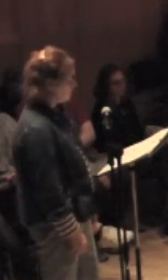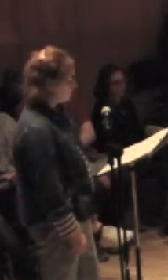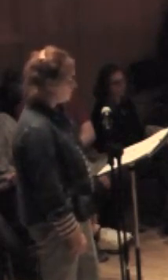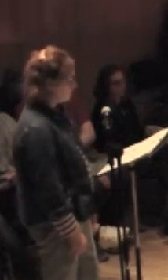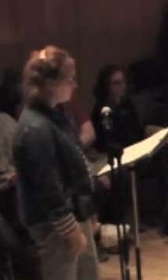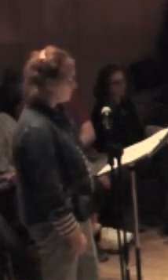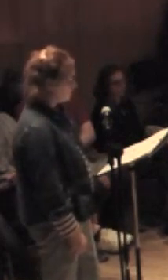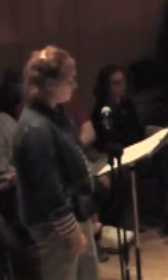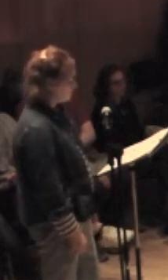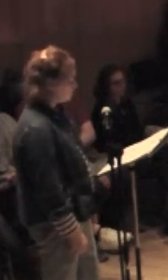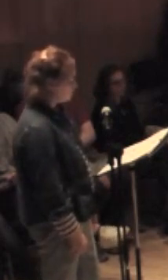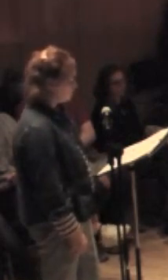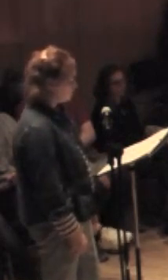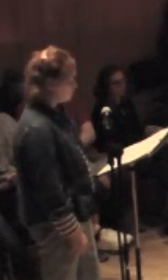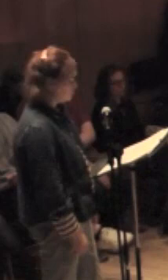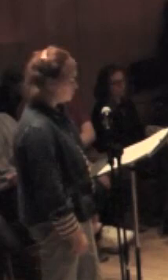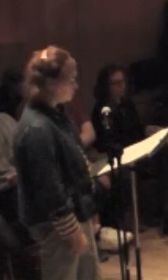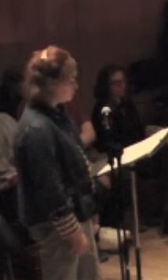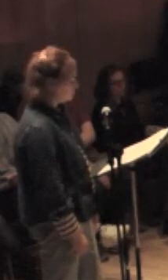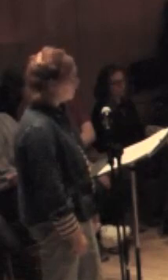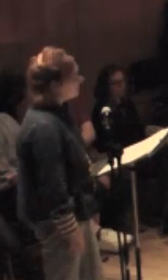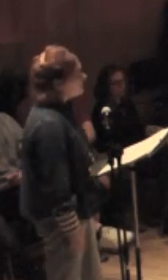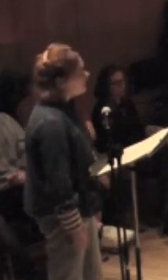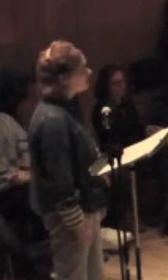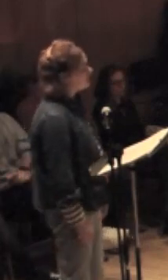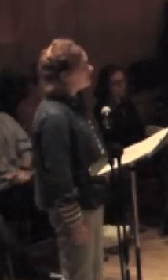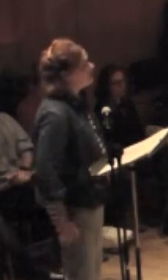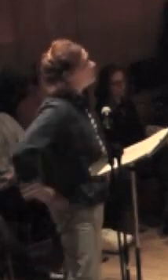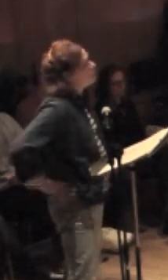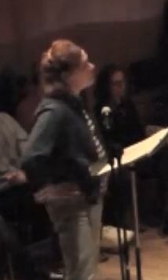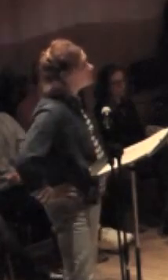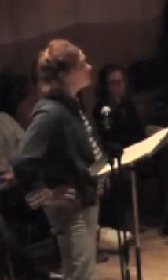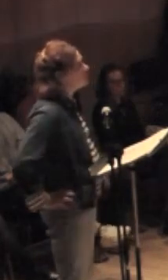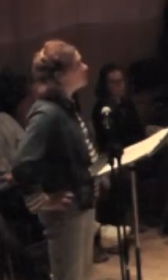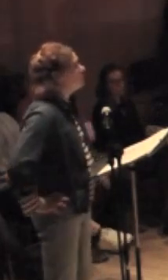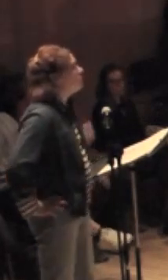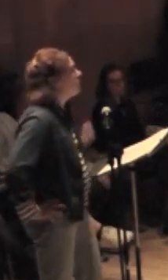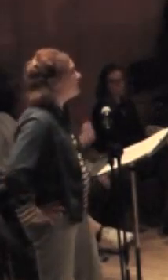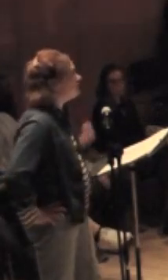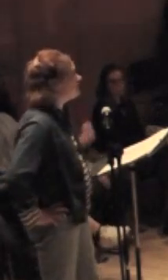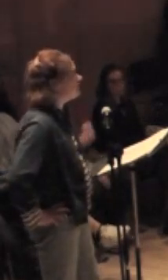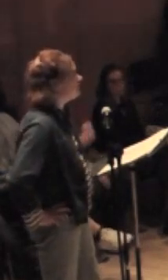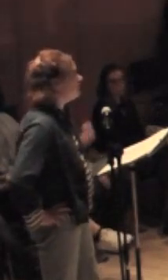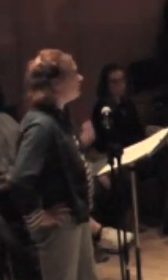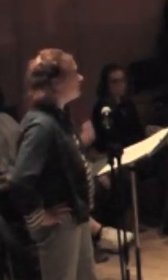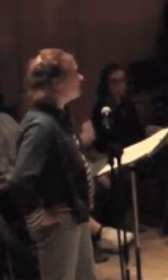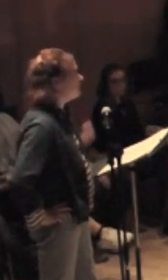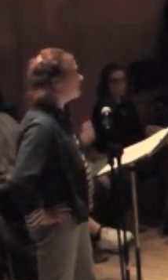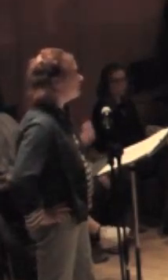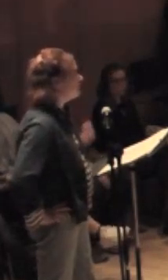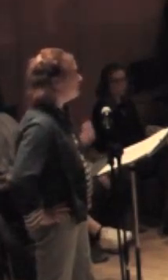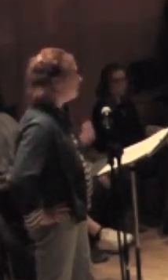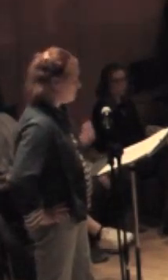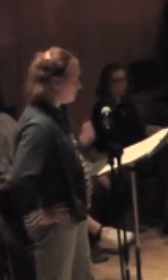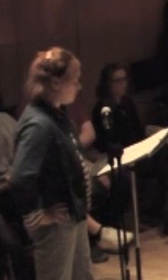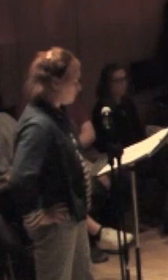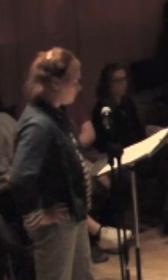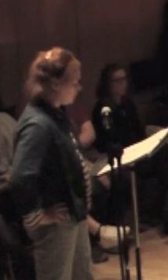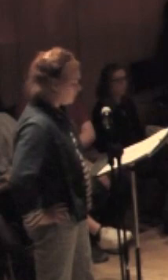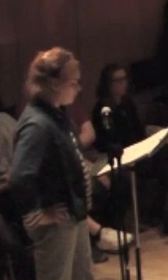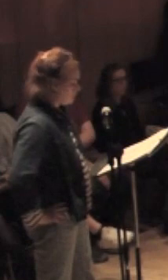no I don't really know is there too much noise Maybe